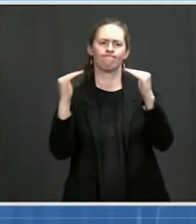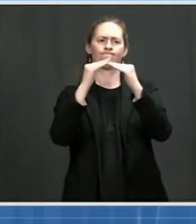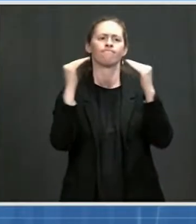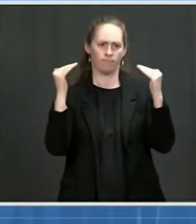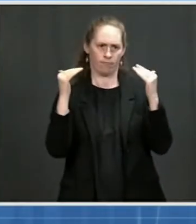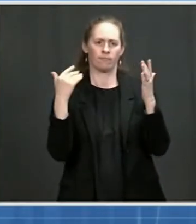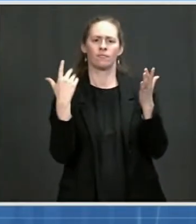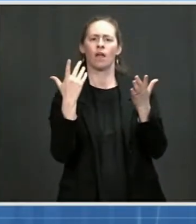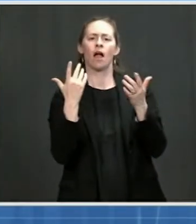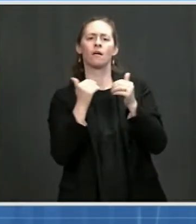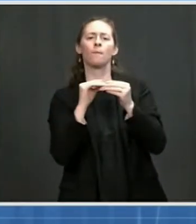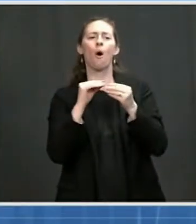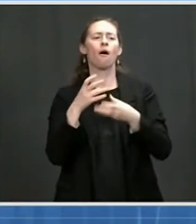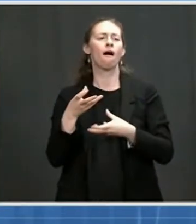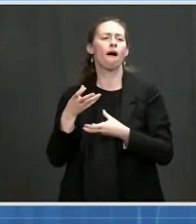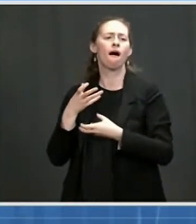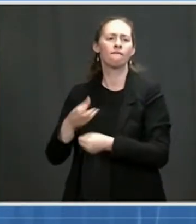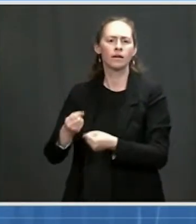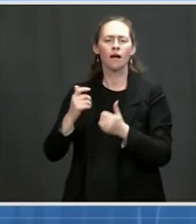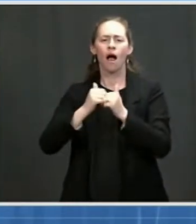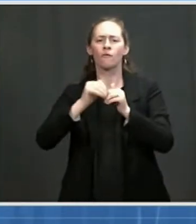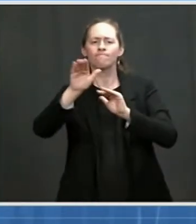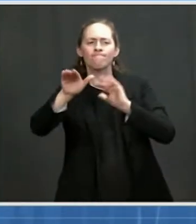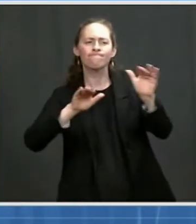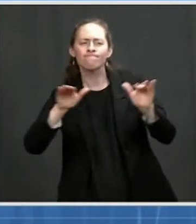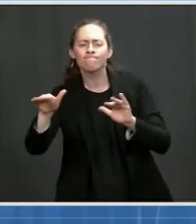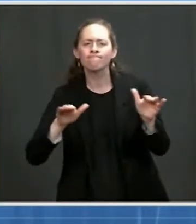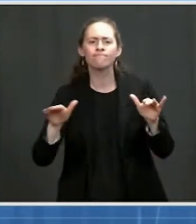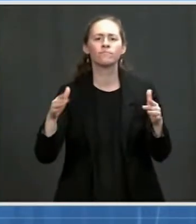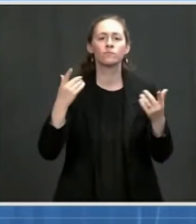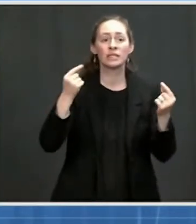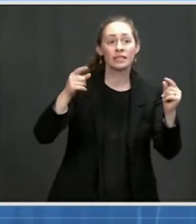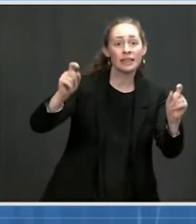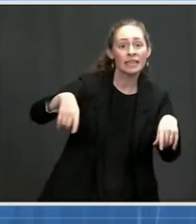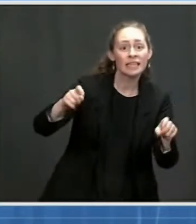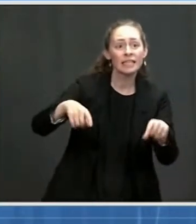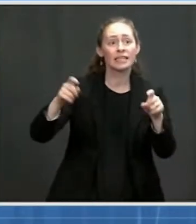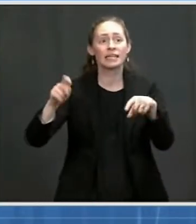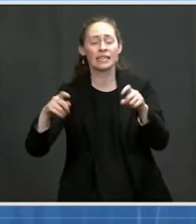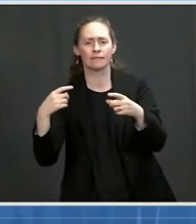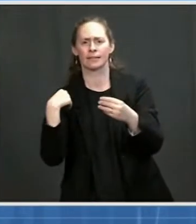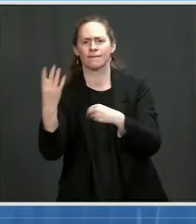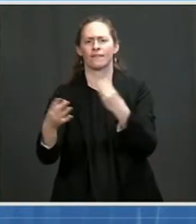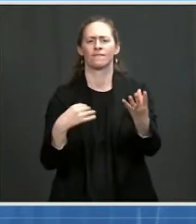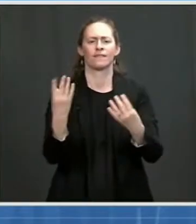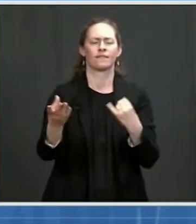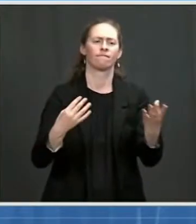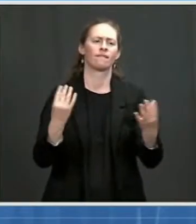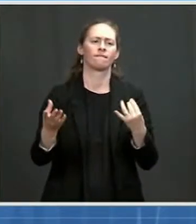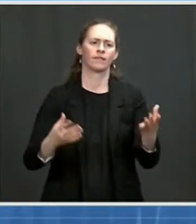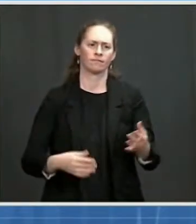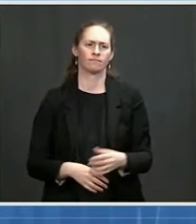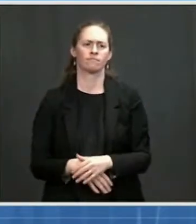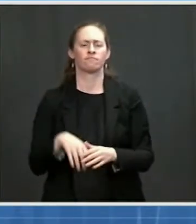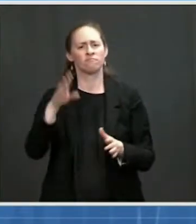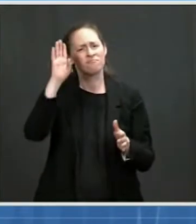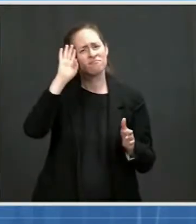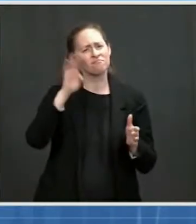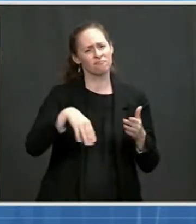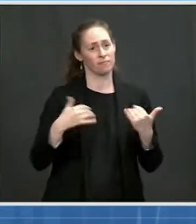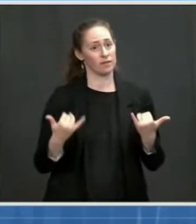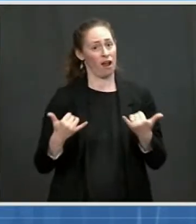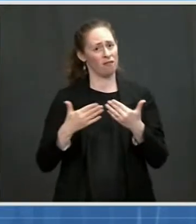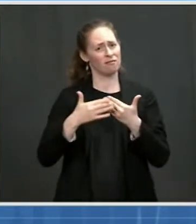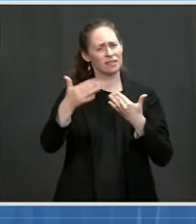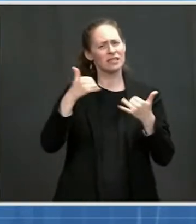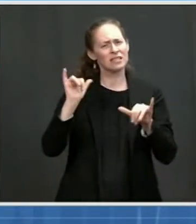outreach, engagement, and resource investment. We all have more work to do. We have to continue to ensure everyone who